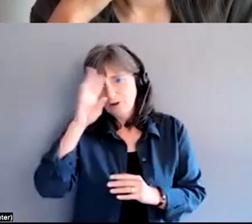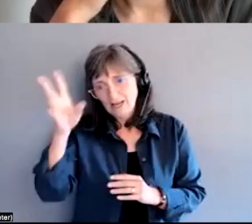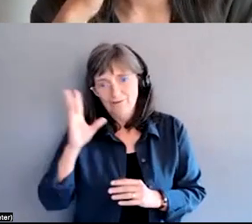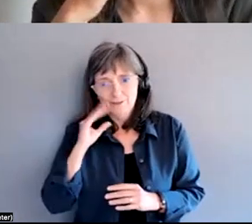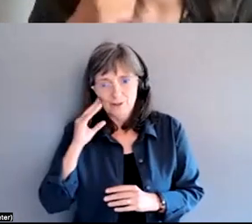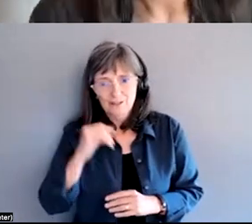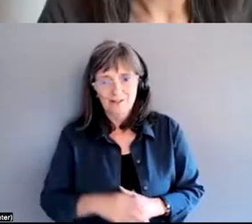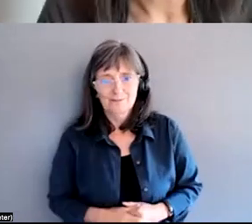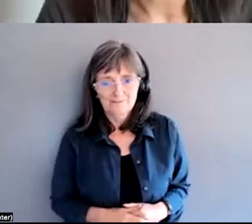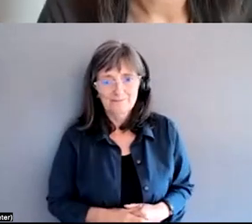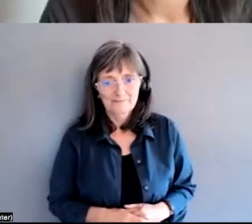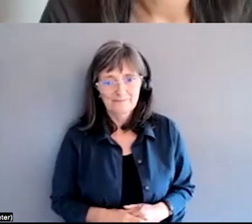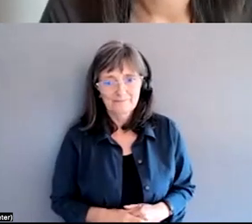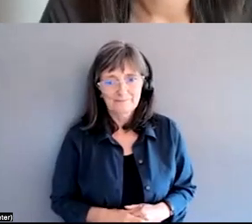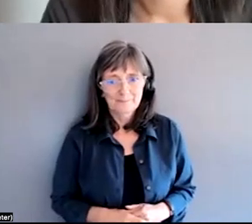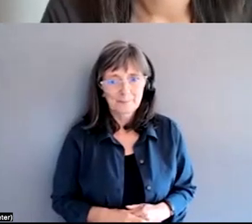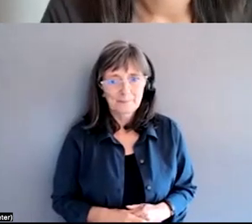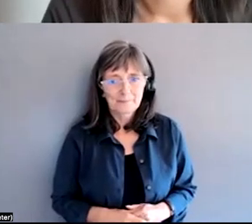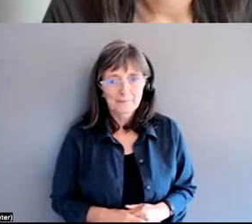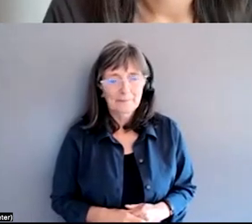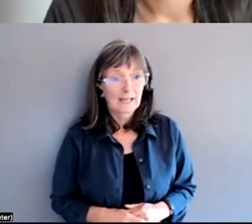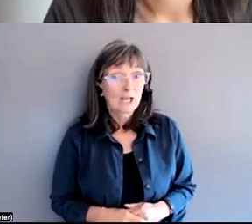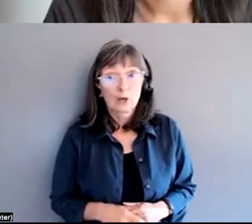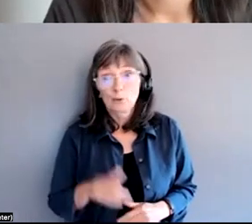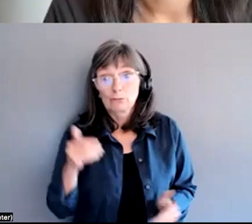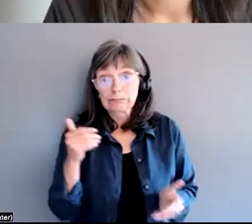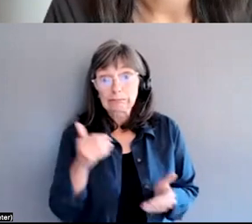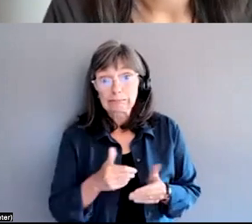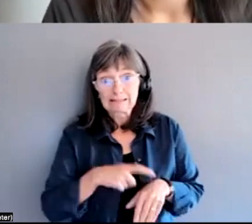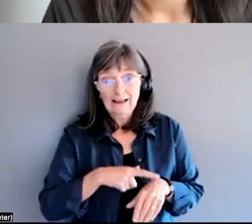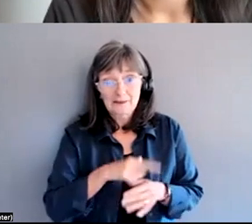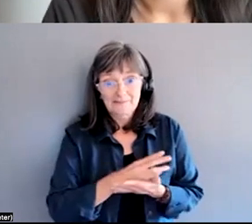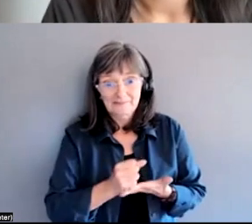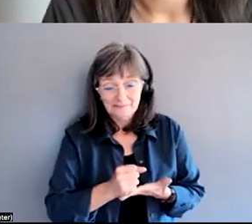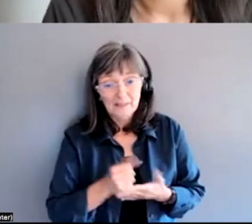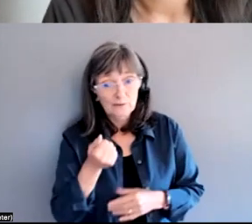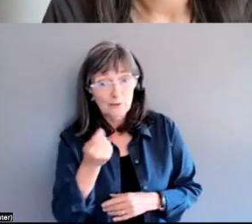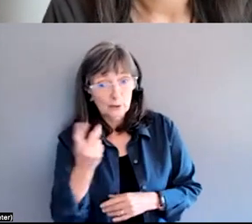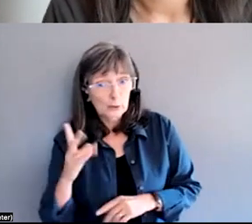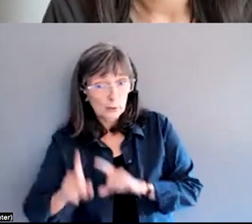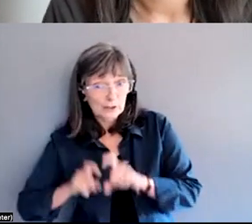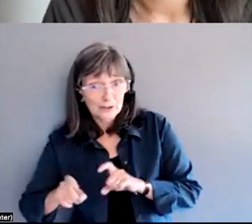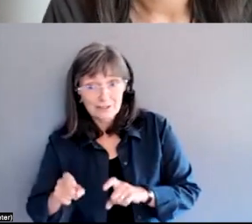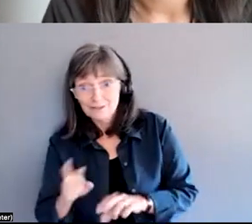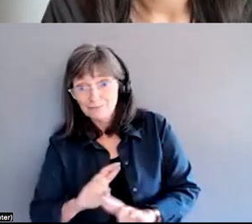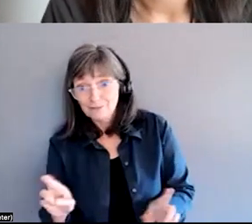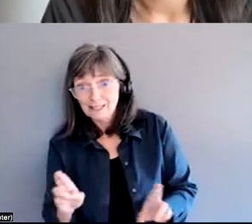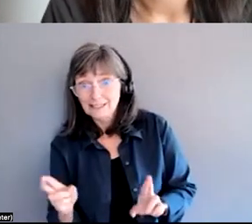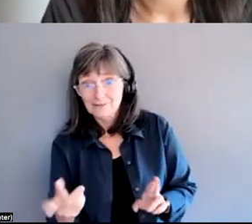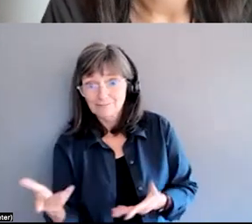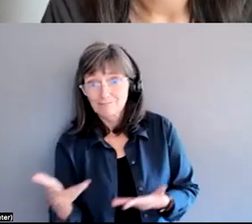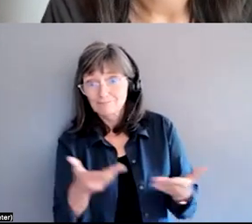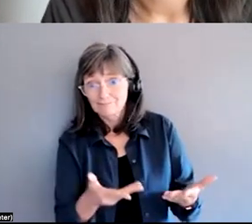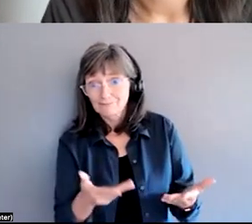for sure. Right. Believe it or not, we are running out of time. And there are some questions in the Q&A from our audience